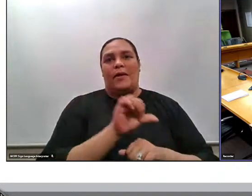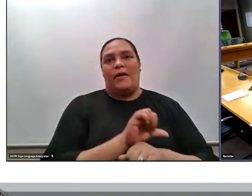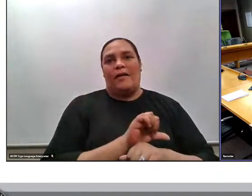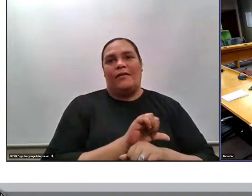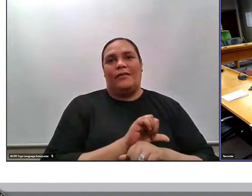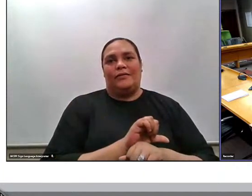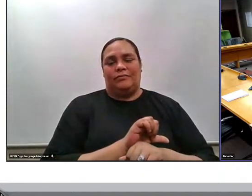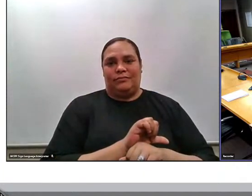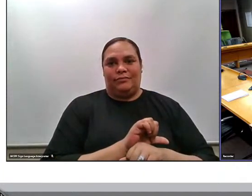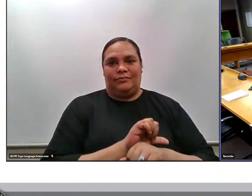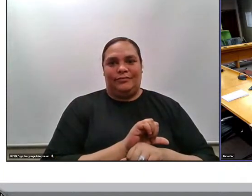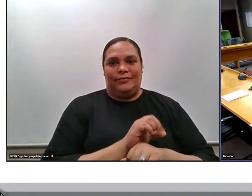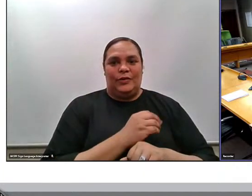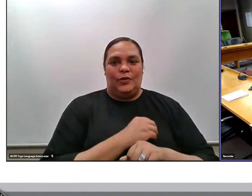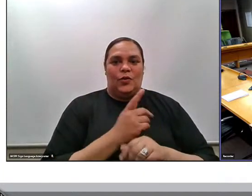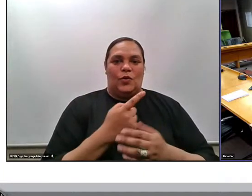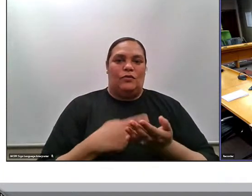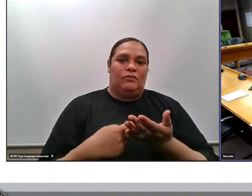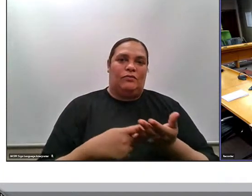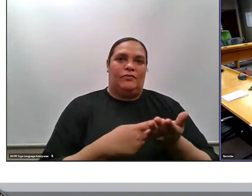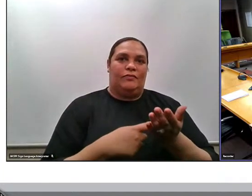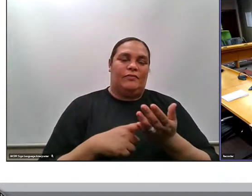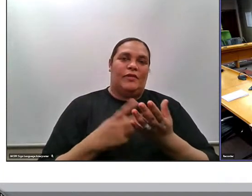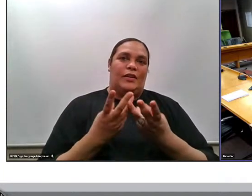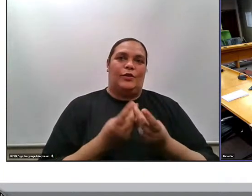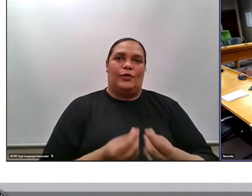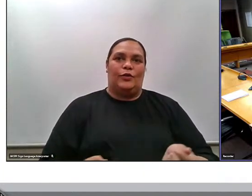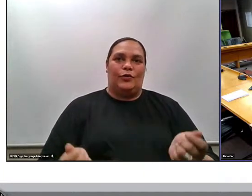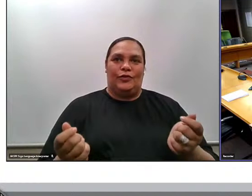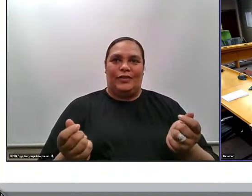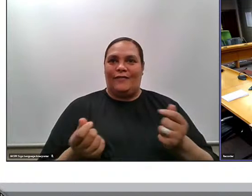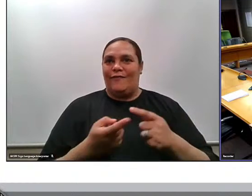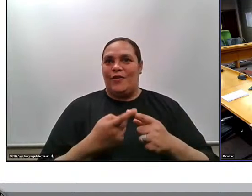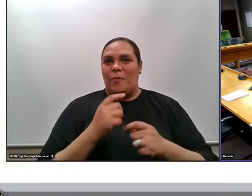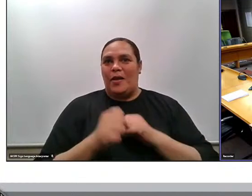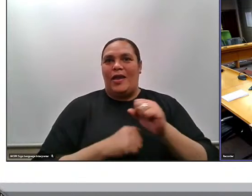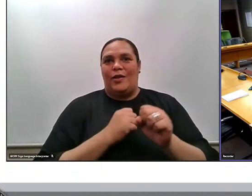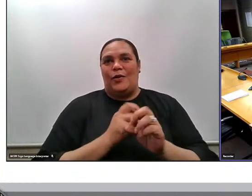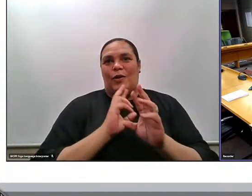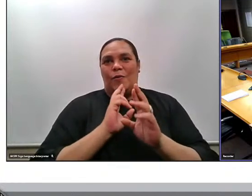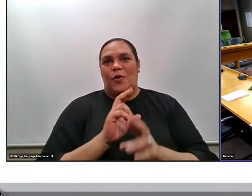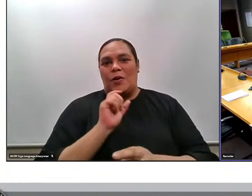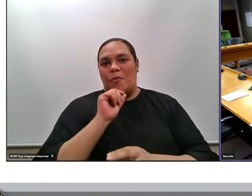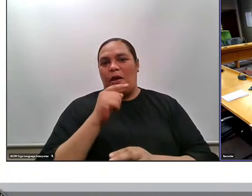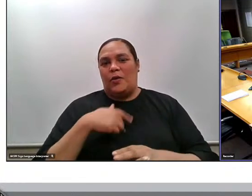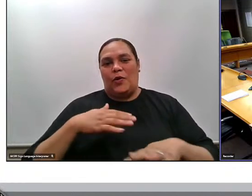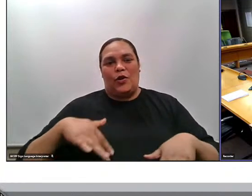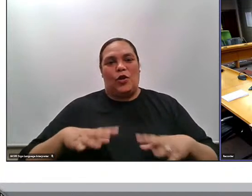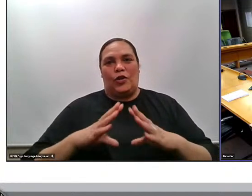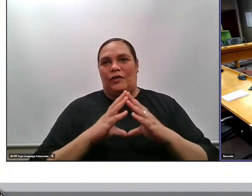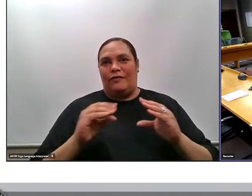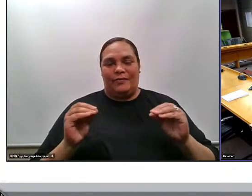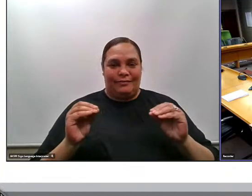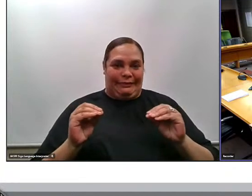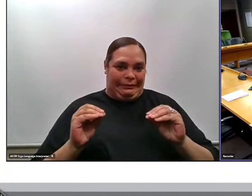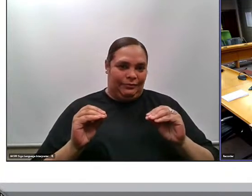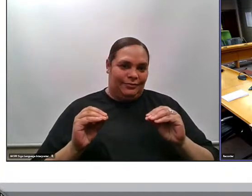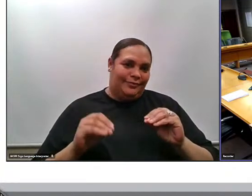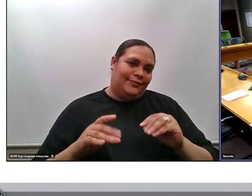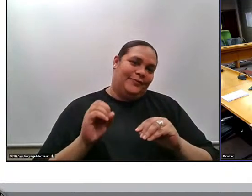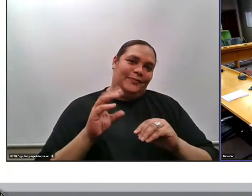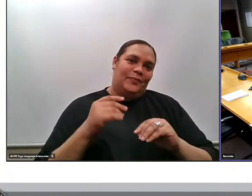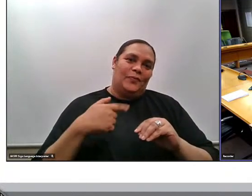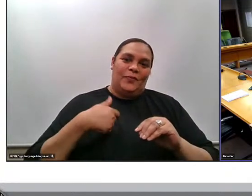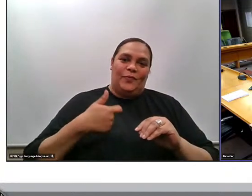to the deliberations and resolutions from the annual report, which we've not yet concluded. So as